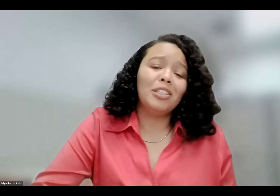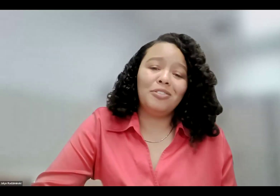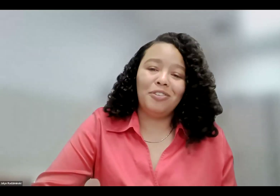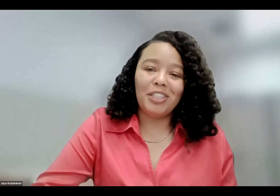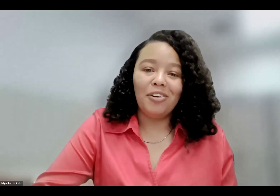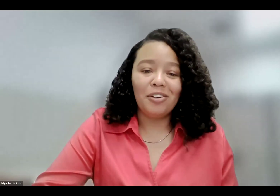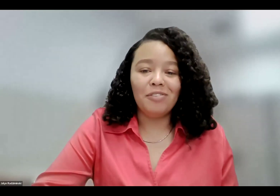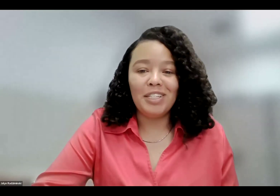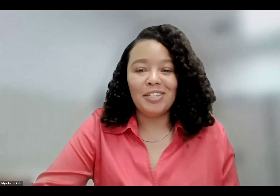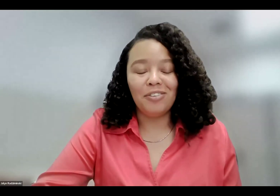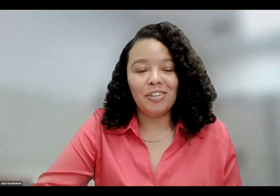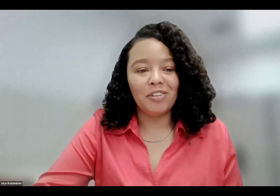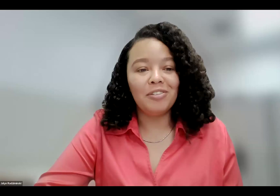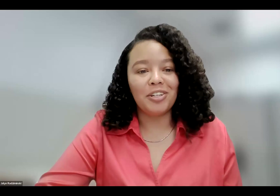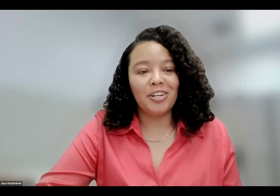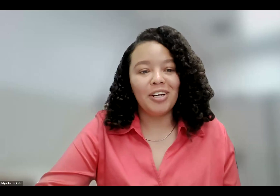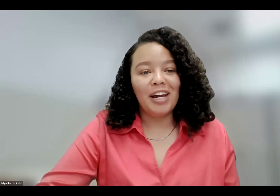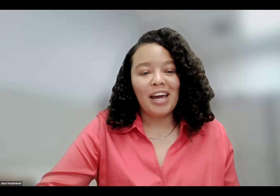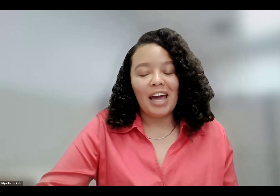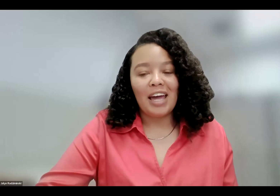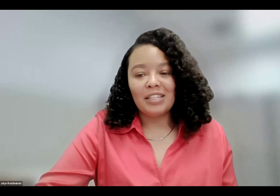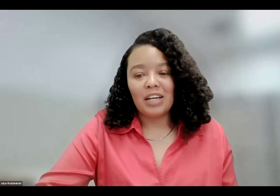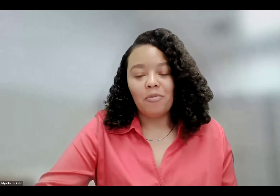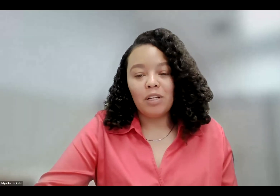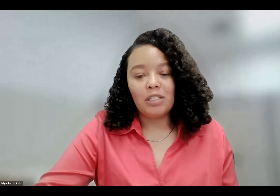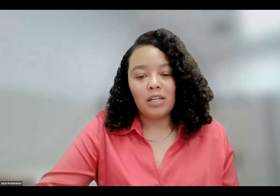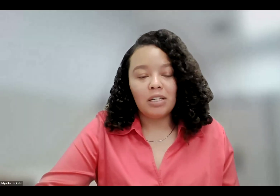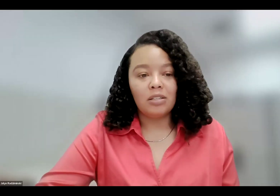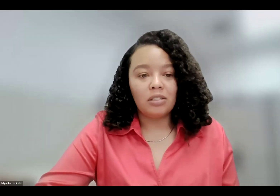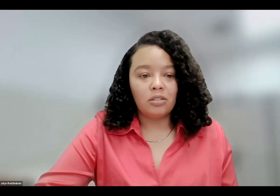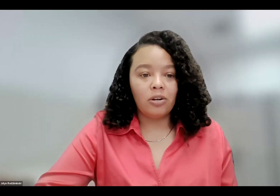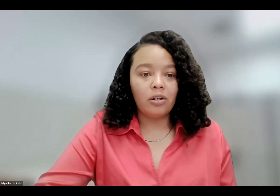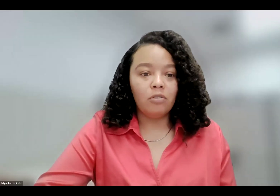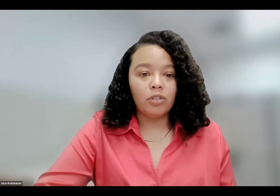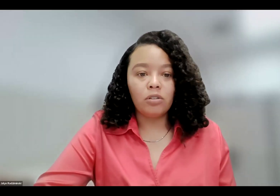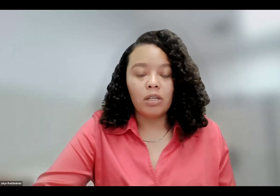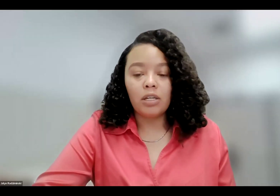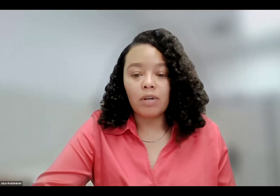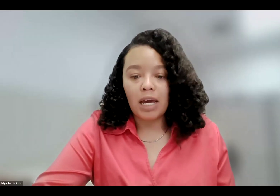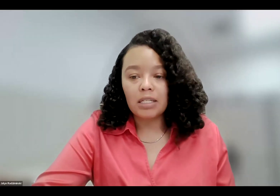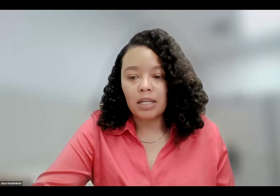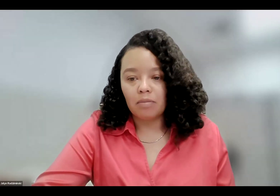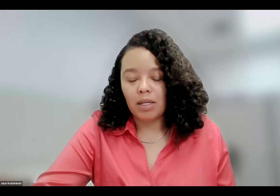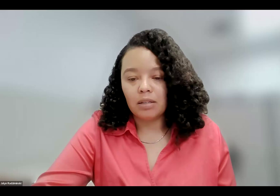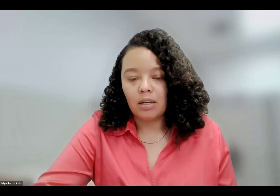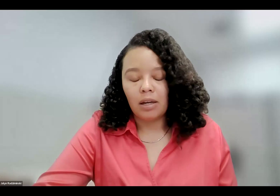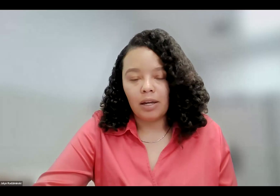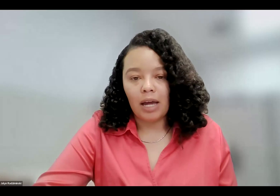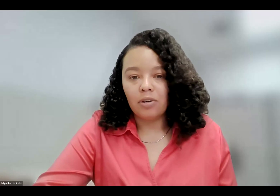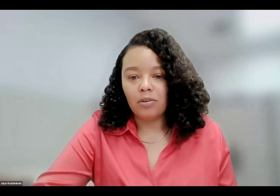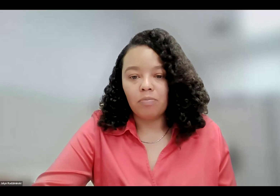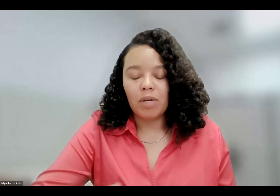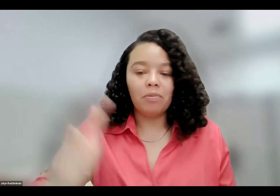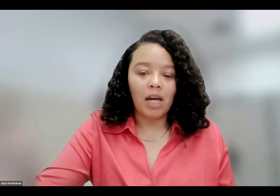all just for sharing your visions for the future. And I want to turn it over to the Q&A segment.